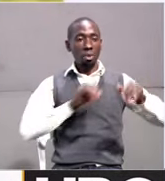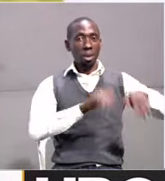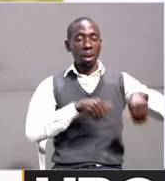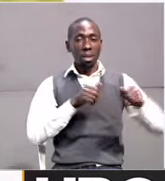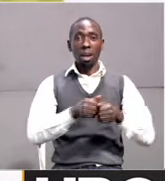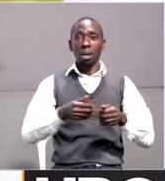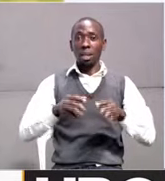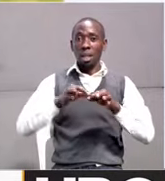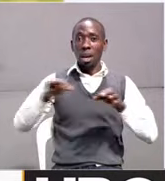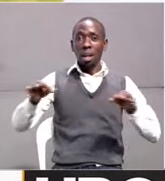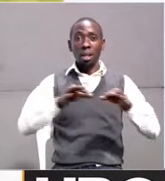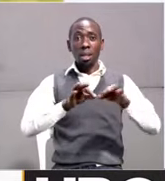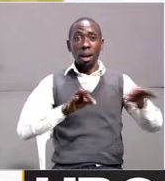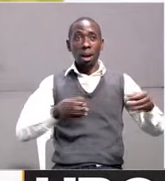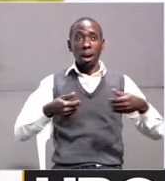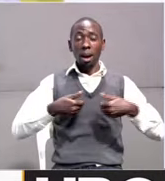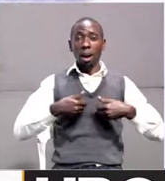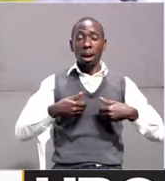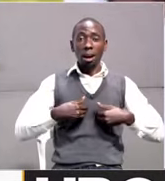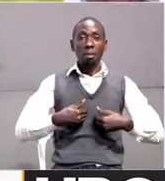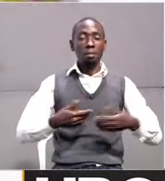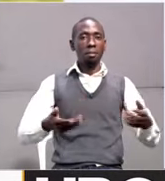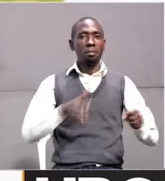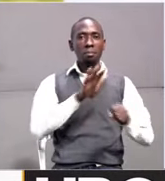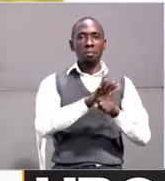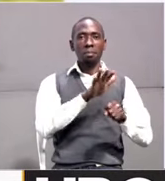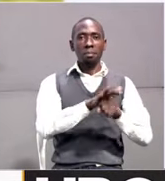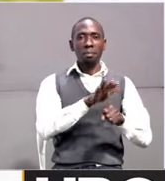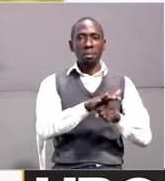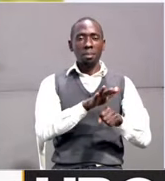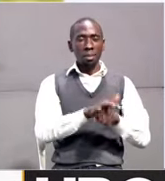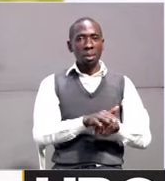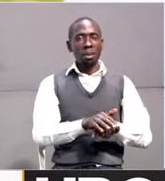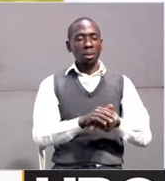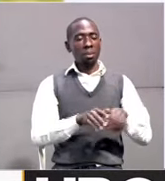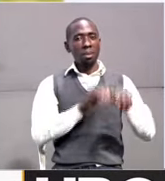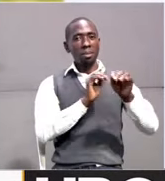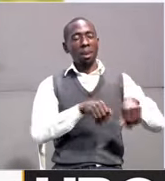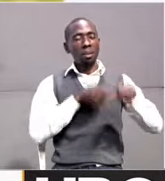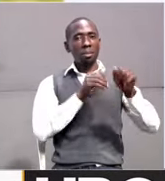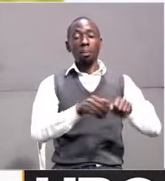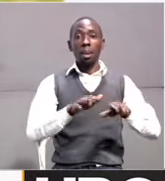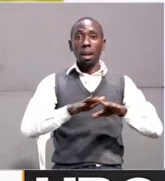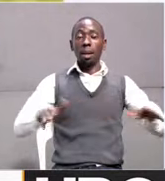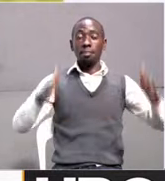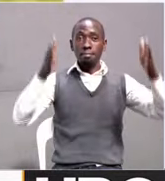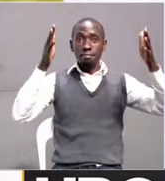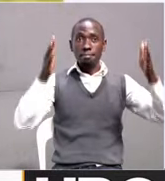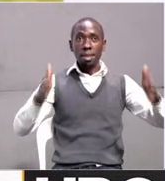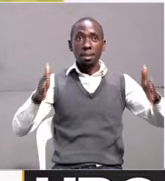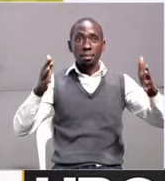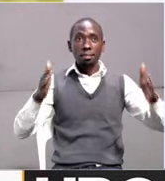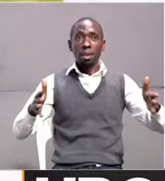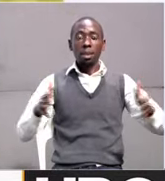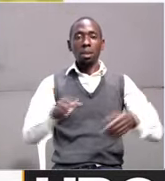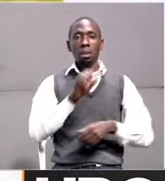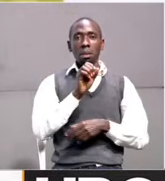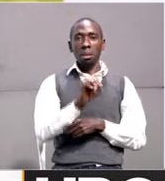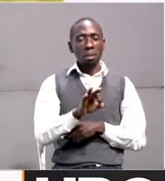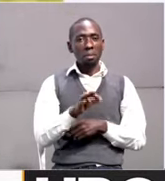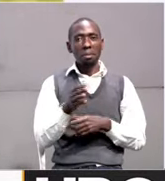where you have big production on a big land, even if the